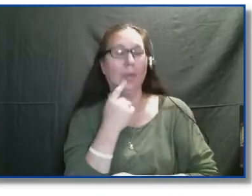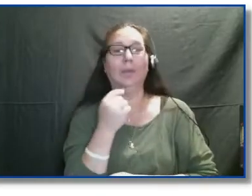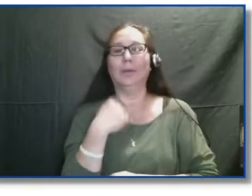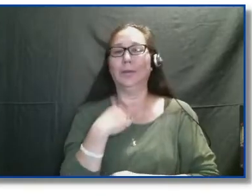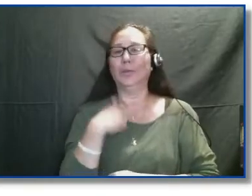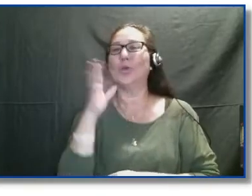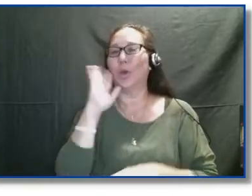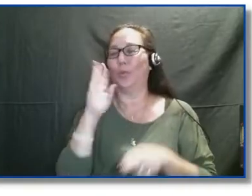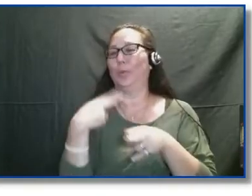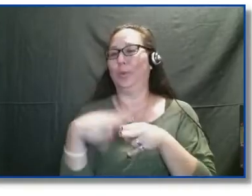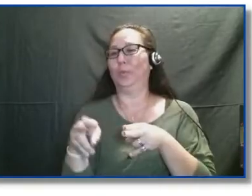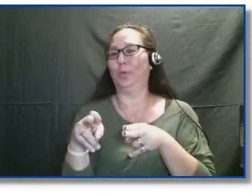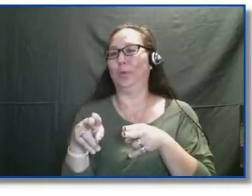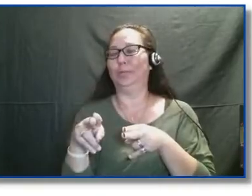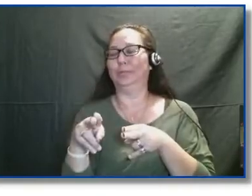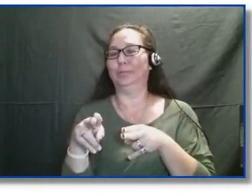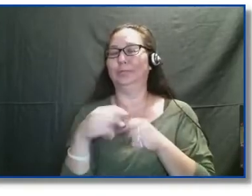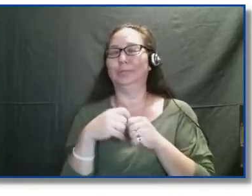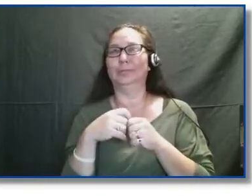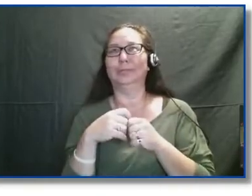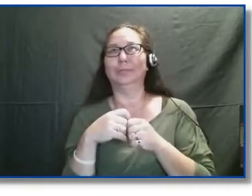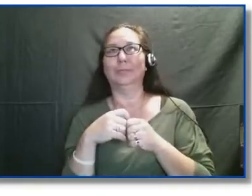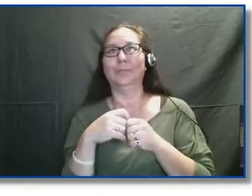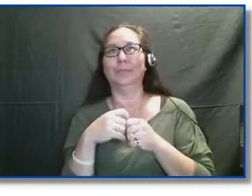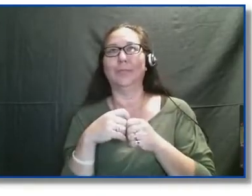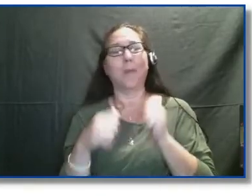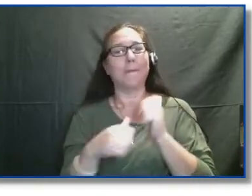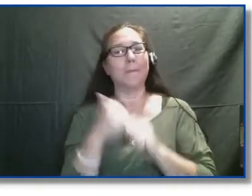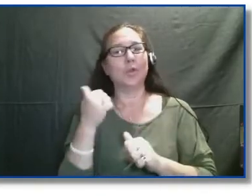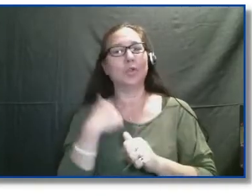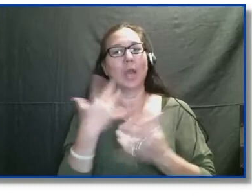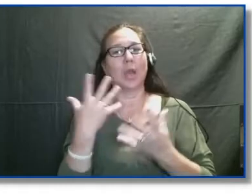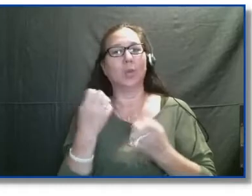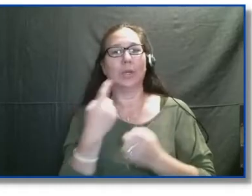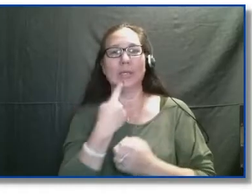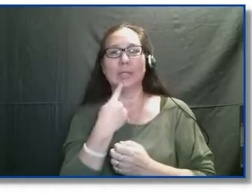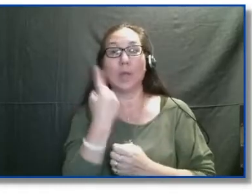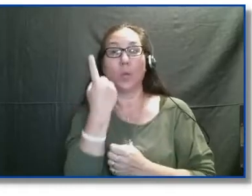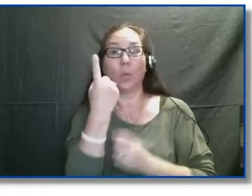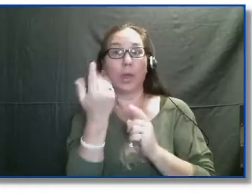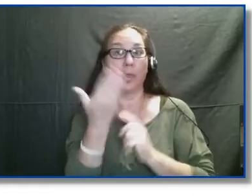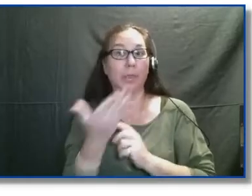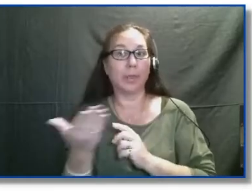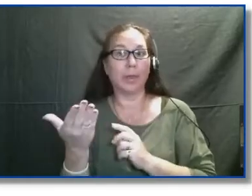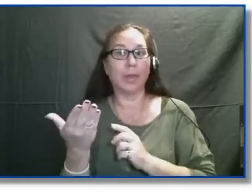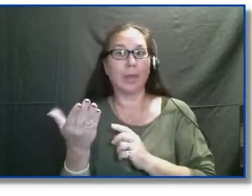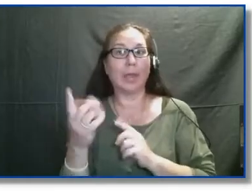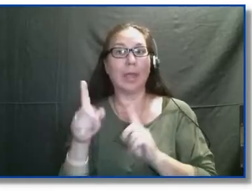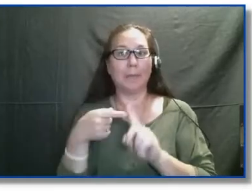brief, mercifully brief, and I just want to say one thing about